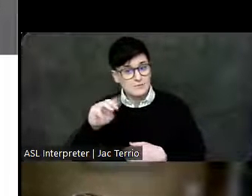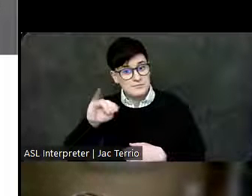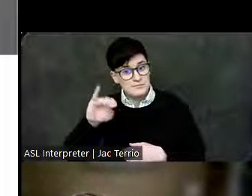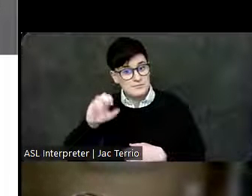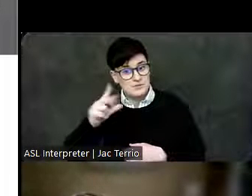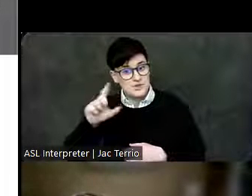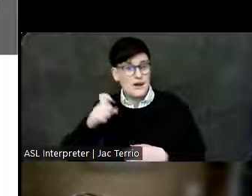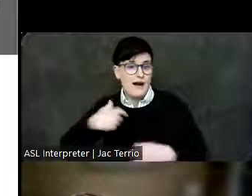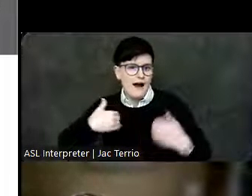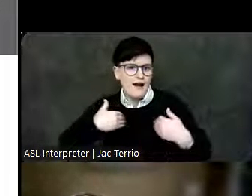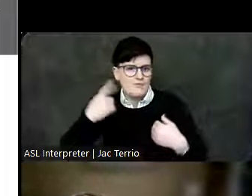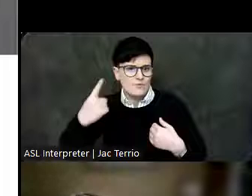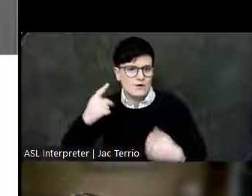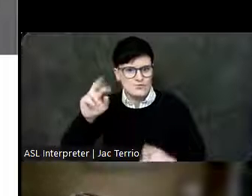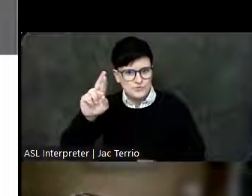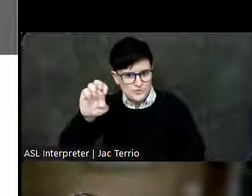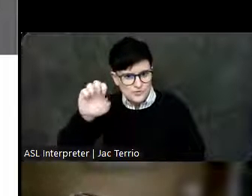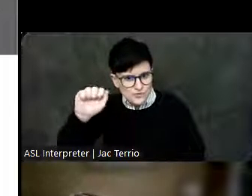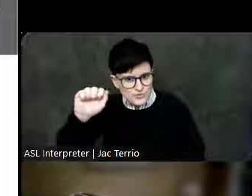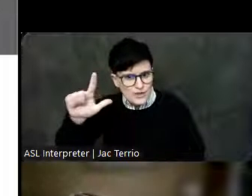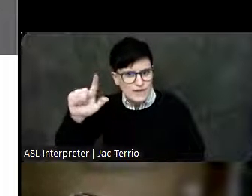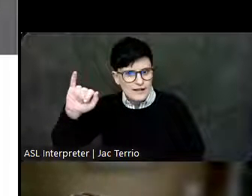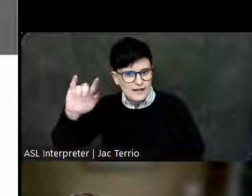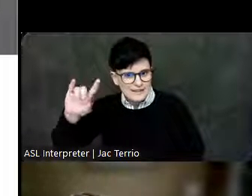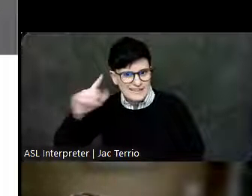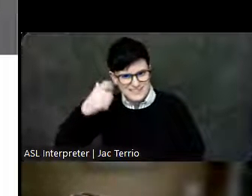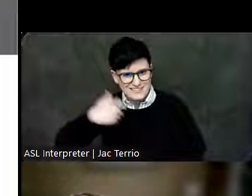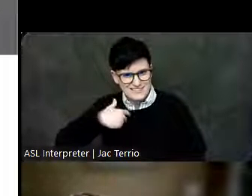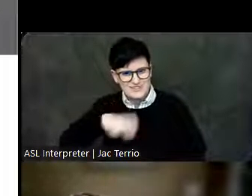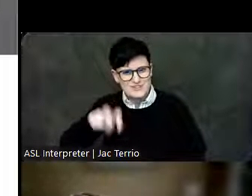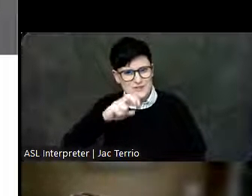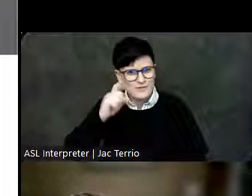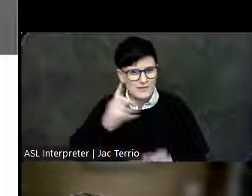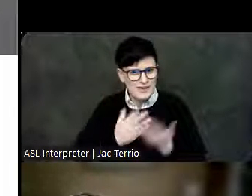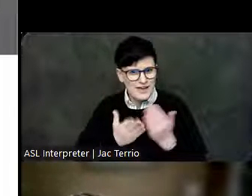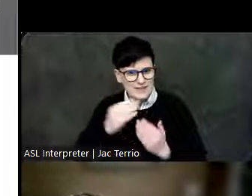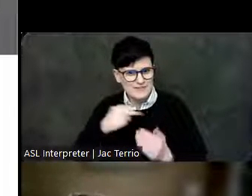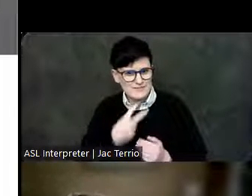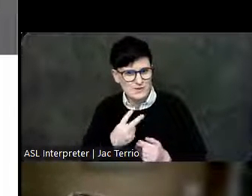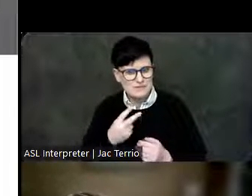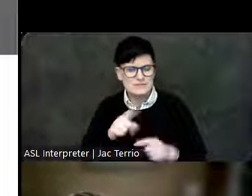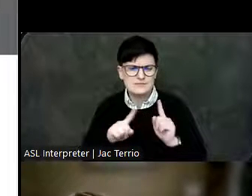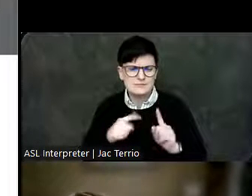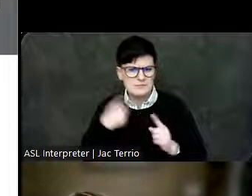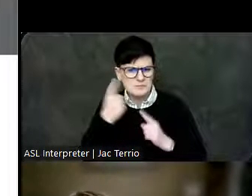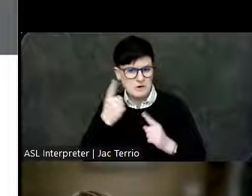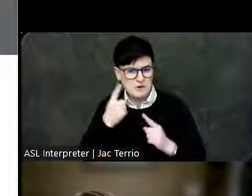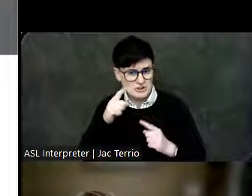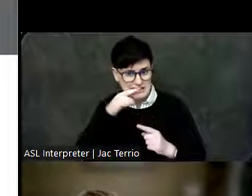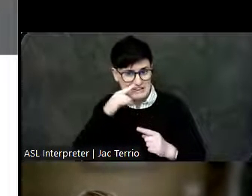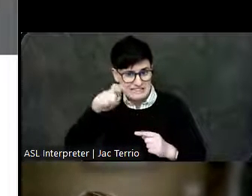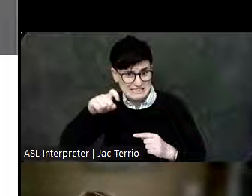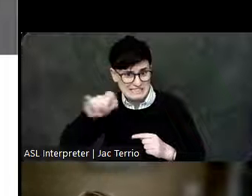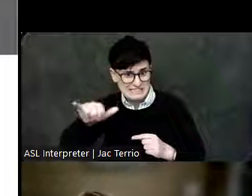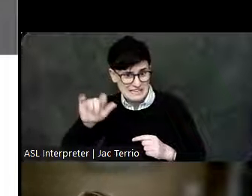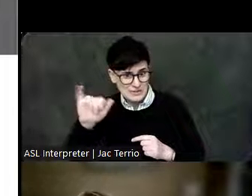I travel for Hands and Voices, but all of a sudden I went, oh, what do the kids need that too? Yeah, that's a good,